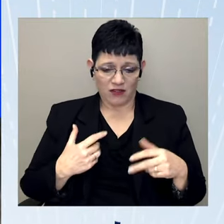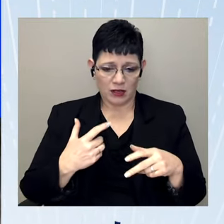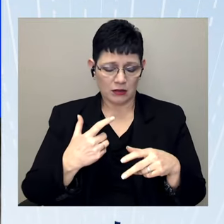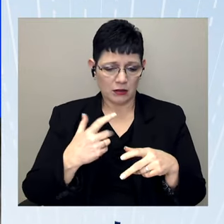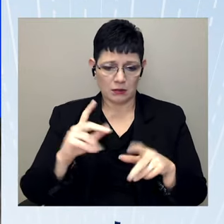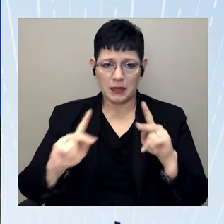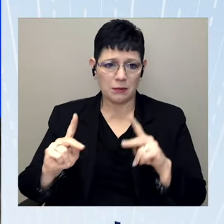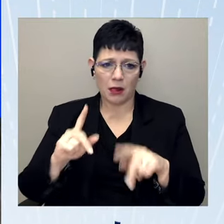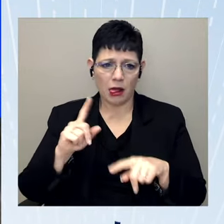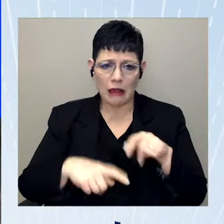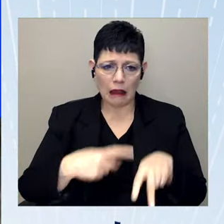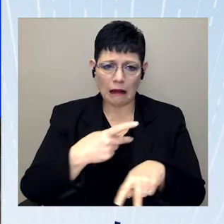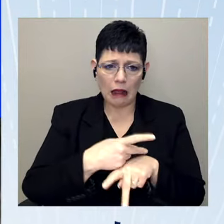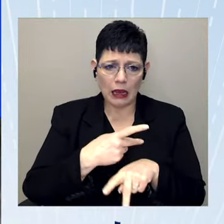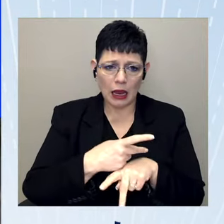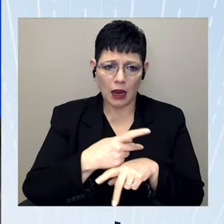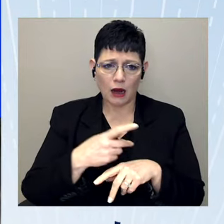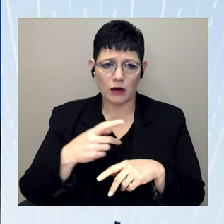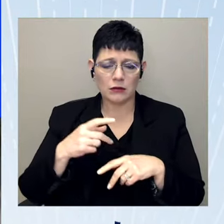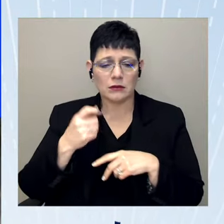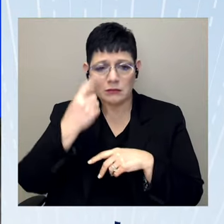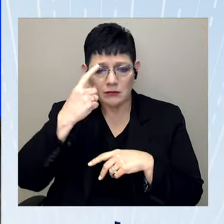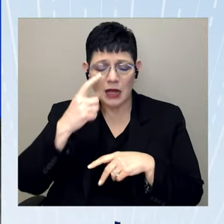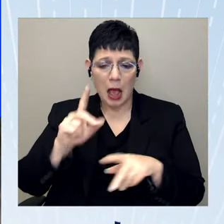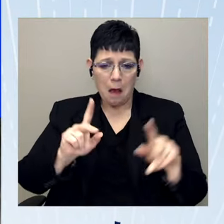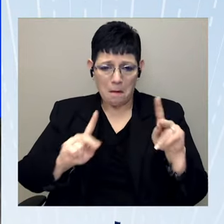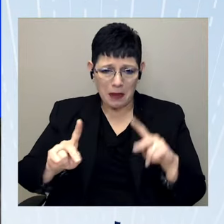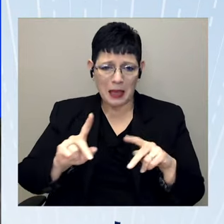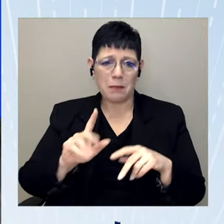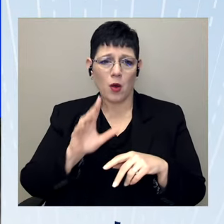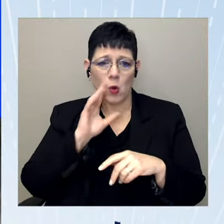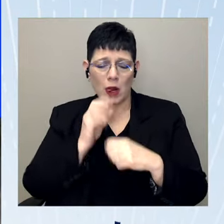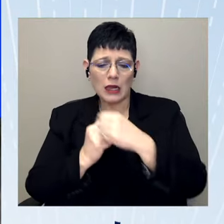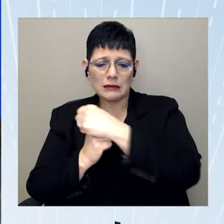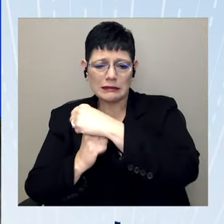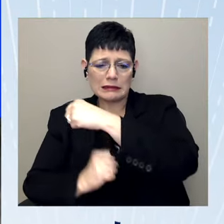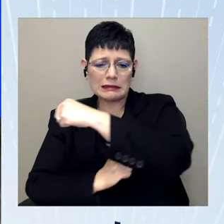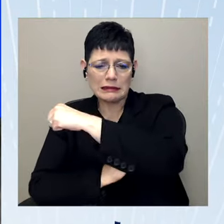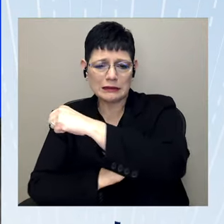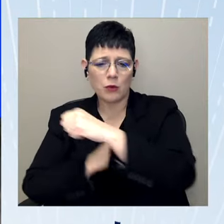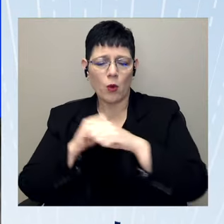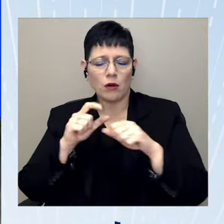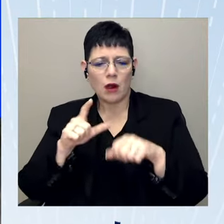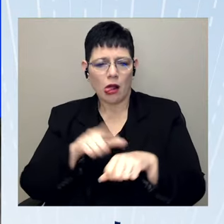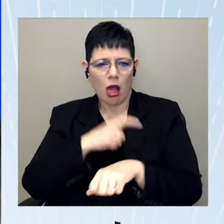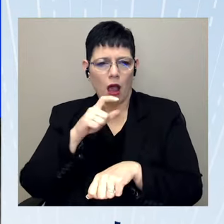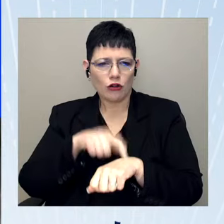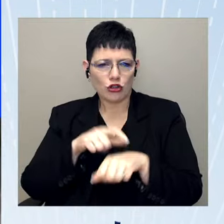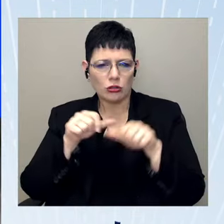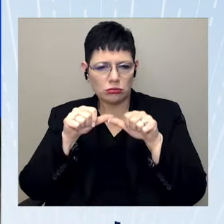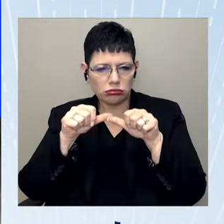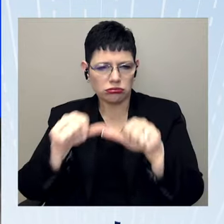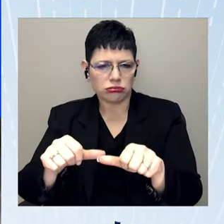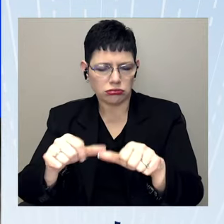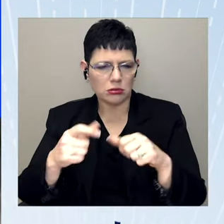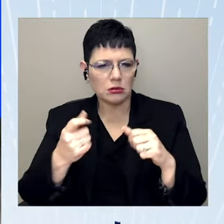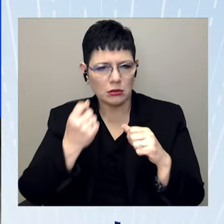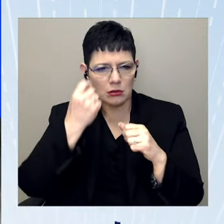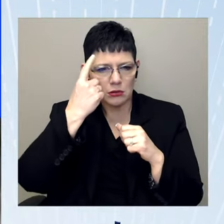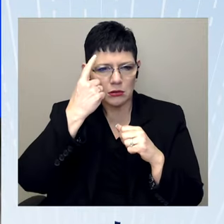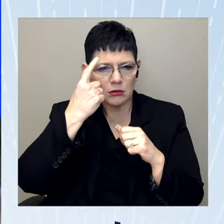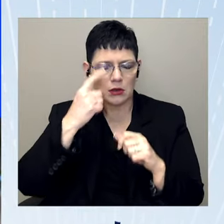are the backbone to the long-term care system. The pandemic shines a spotlight on the purpose